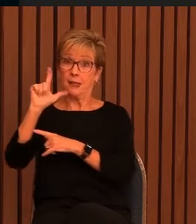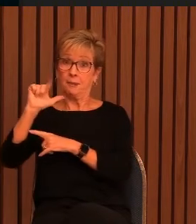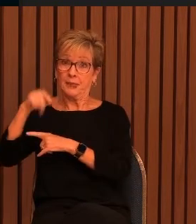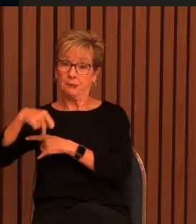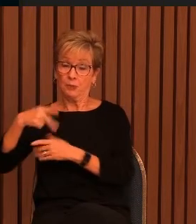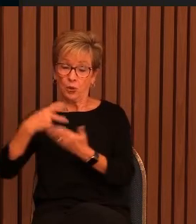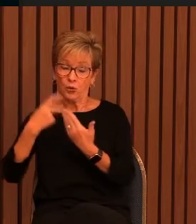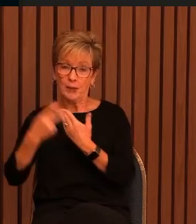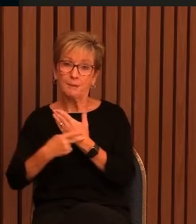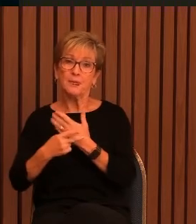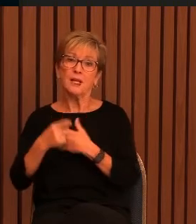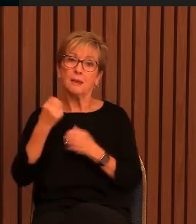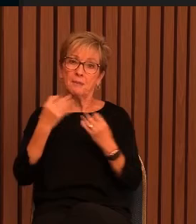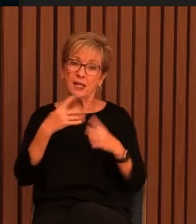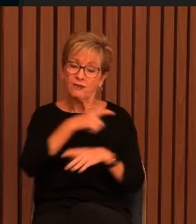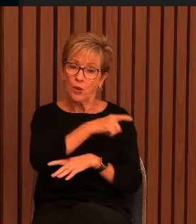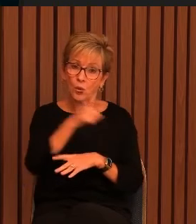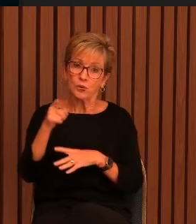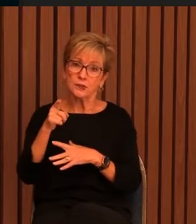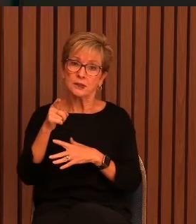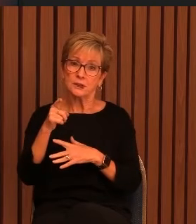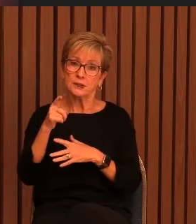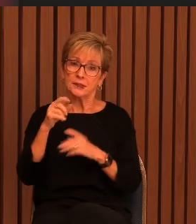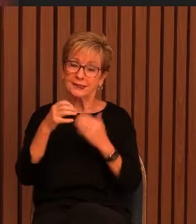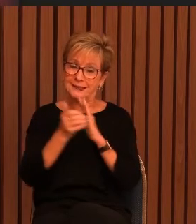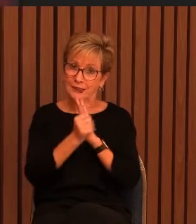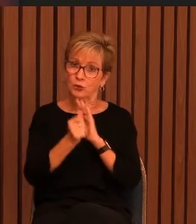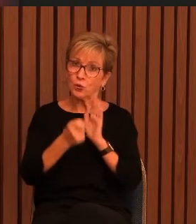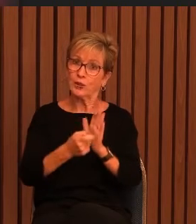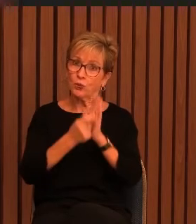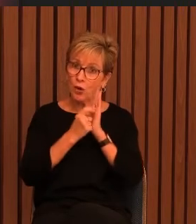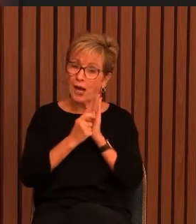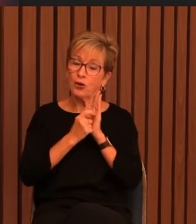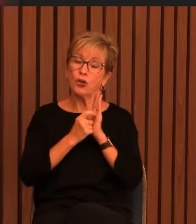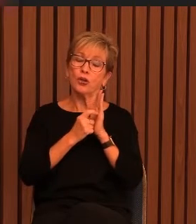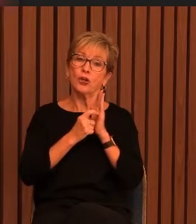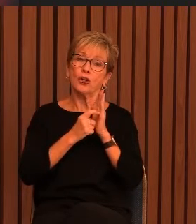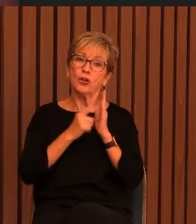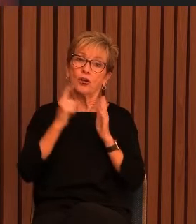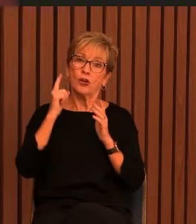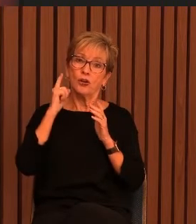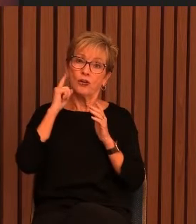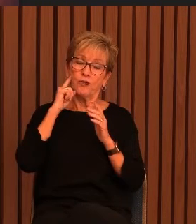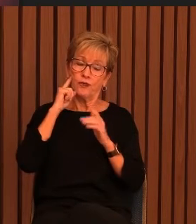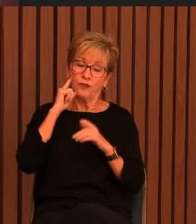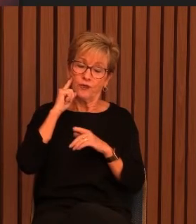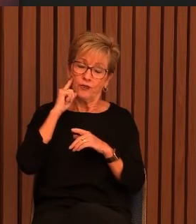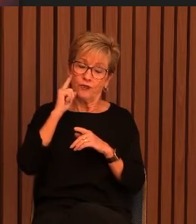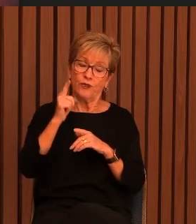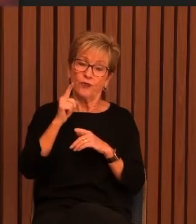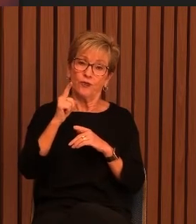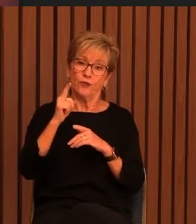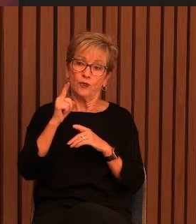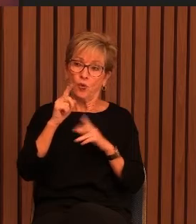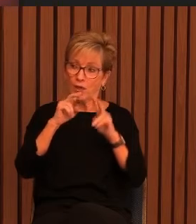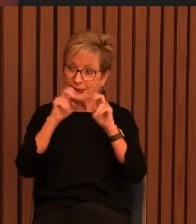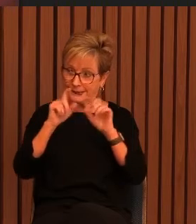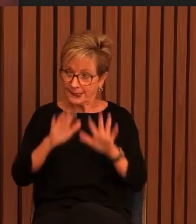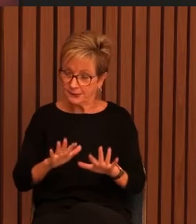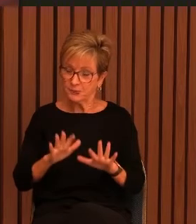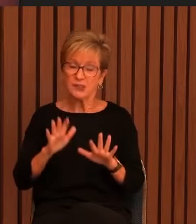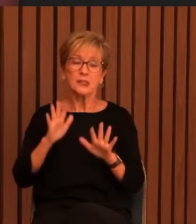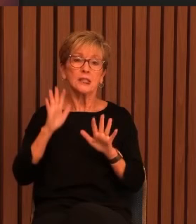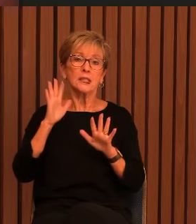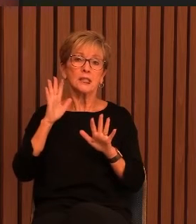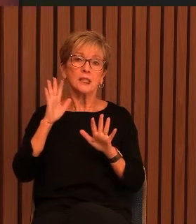life than many of the skills that are required to do well in the current assessment framework